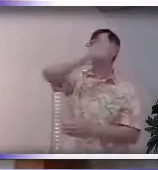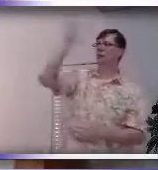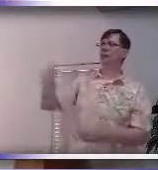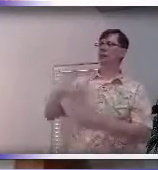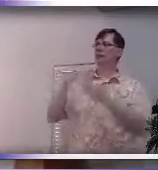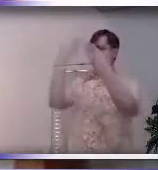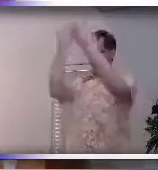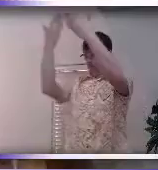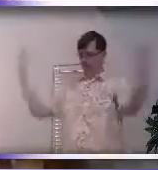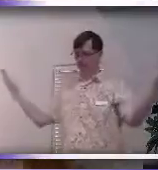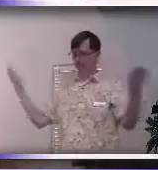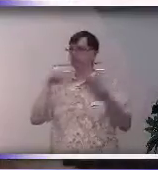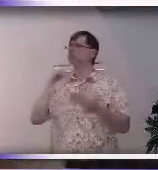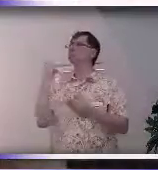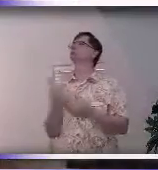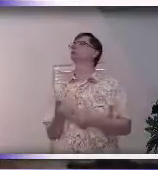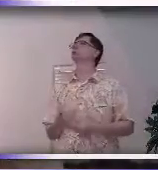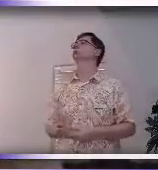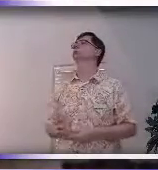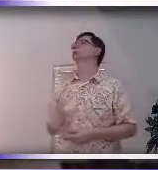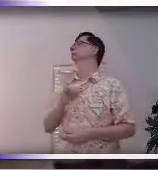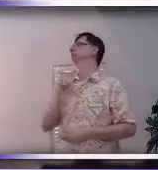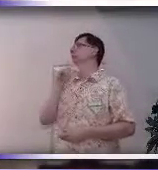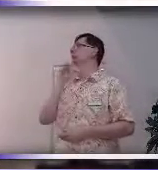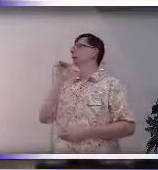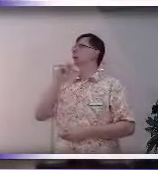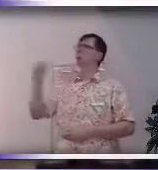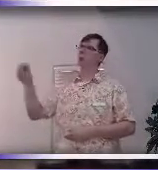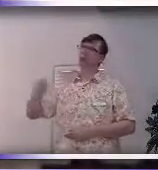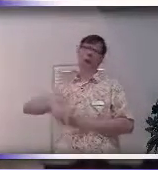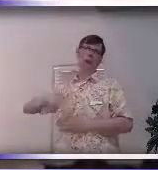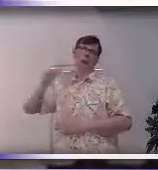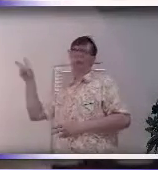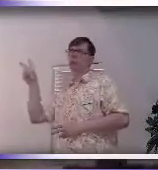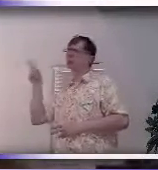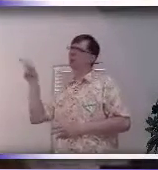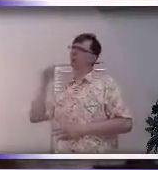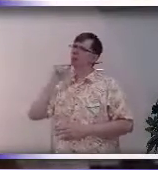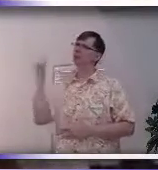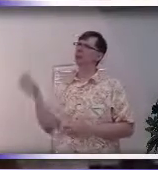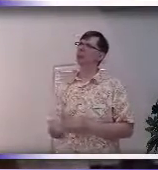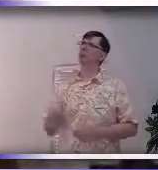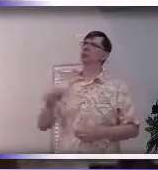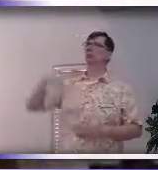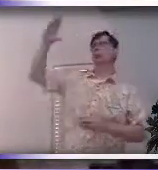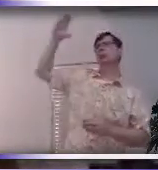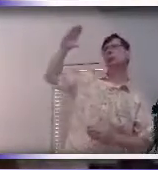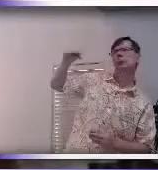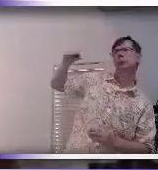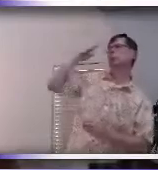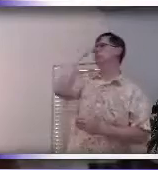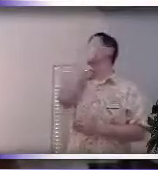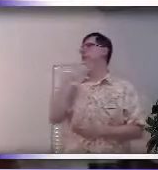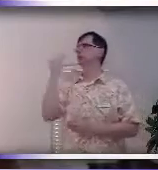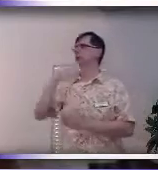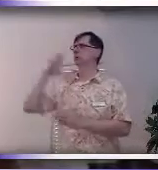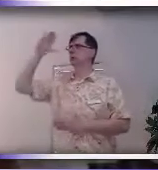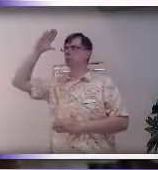out conditions? Or am I going to choose to see clearly? A little bit more clearly than I did